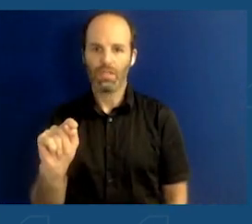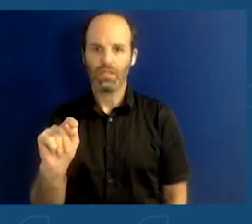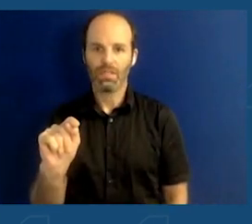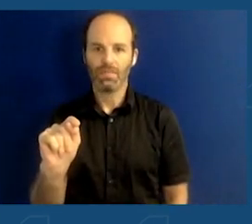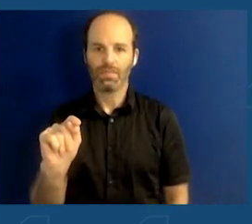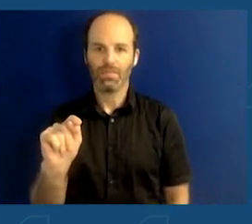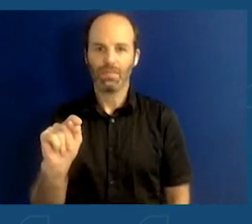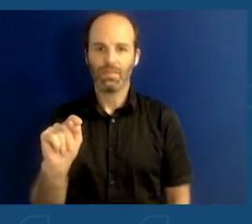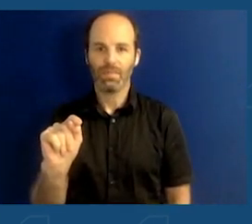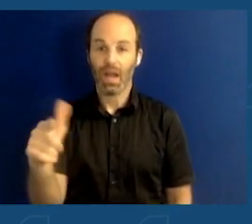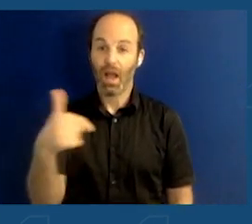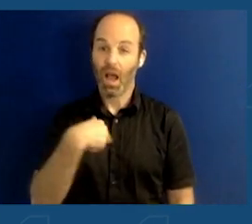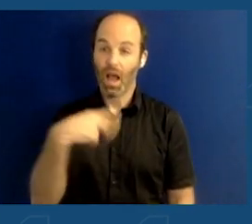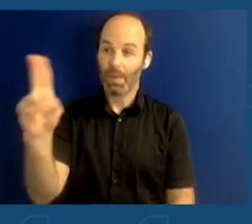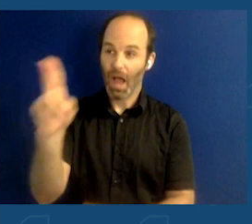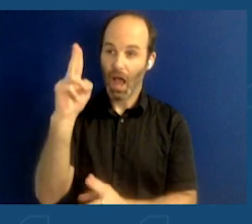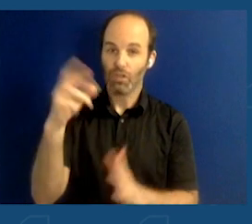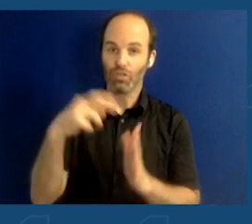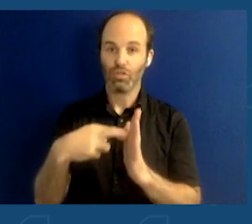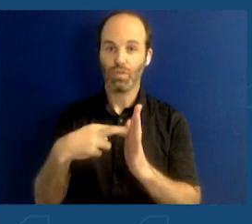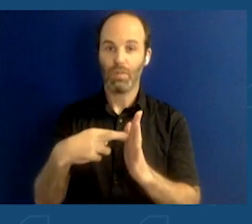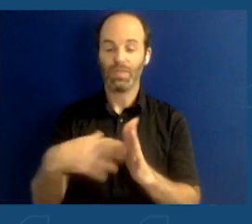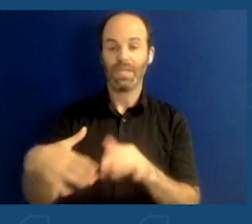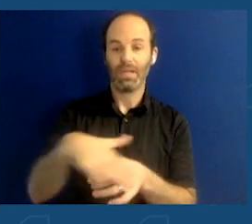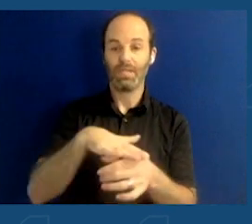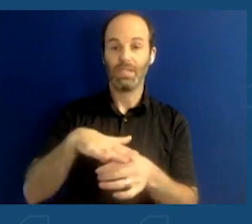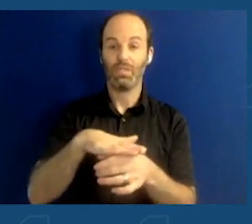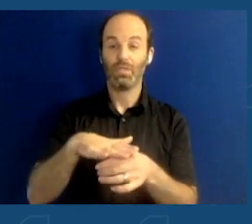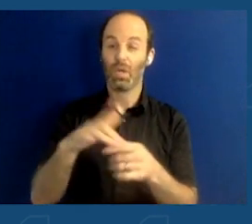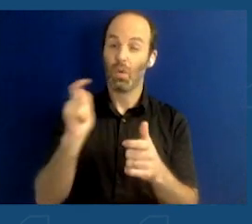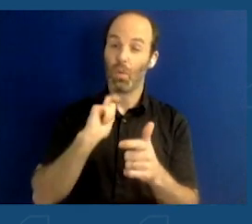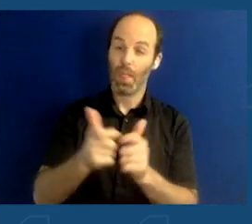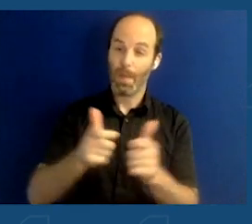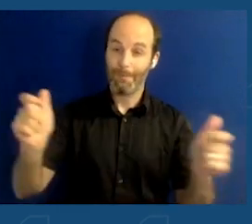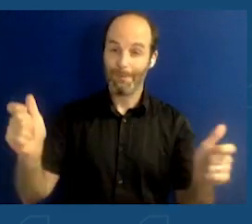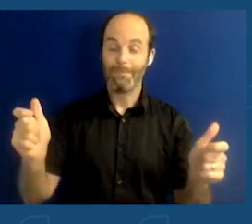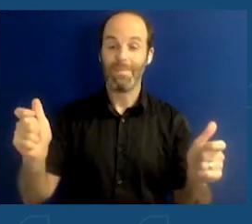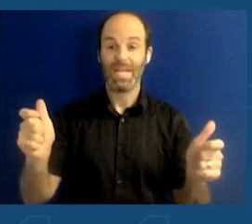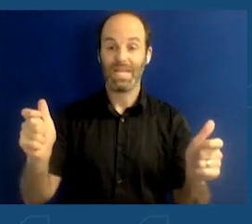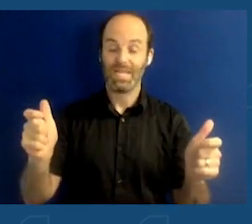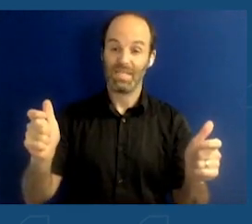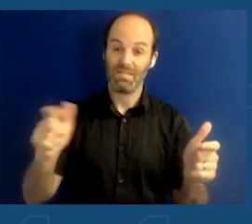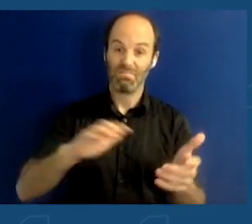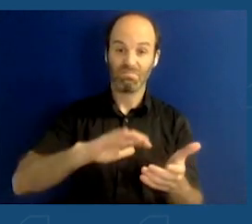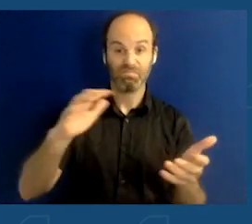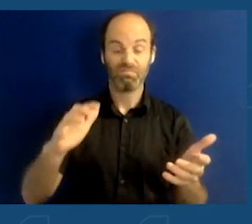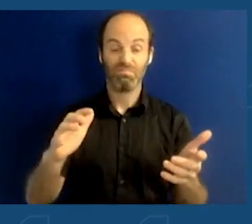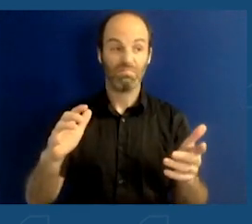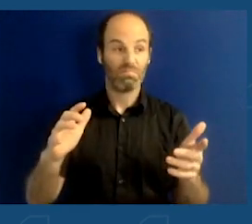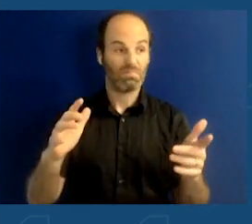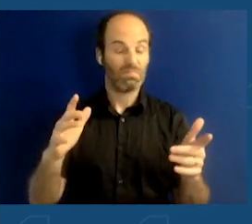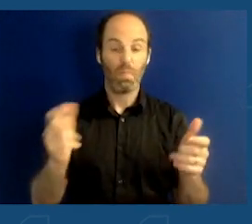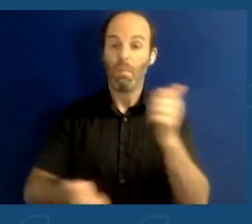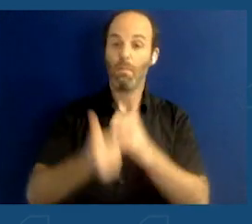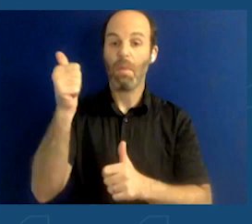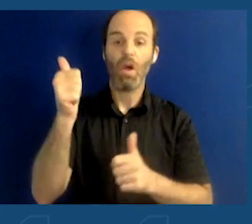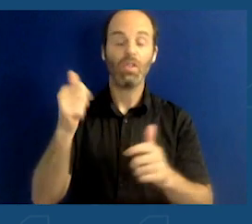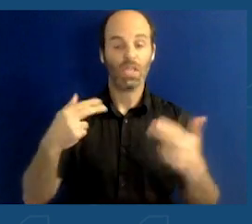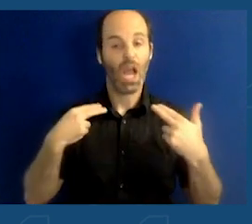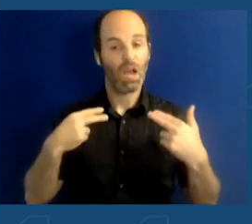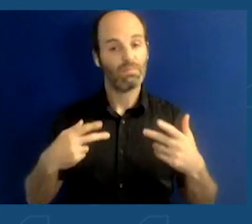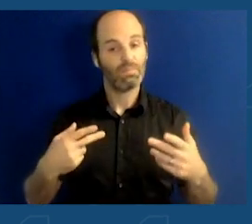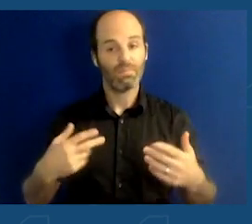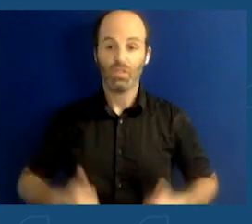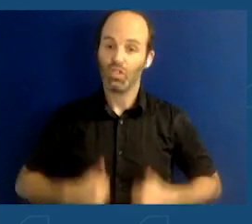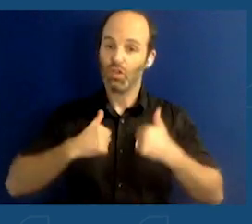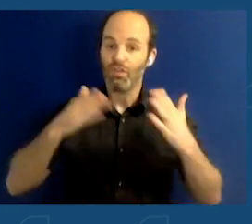am honored to represent a district with the largest number of Holocaust survivors anywhere in the United States. They are absolutely